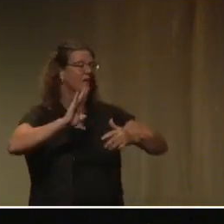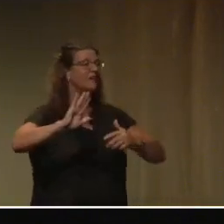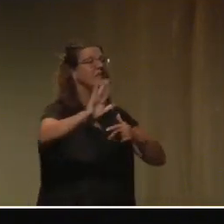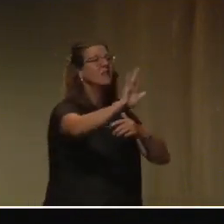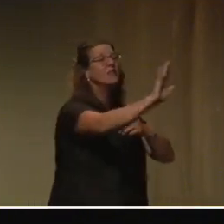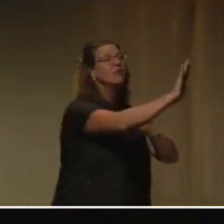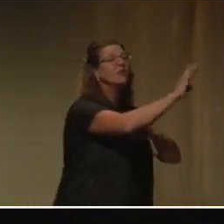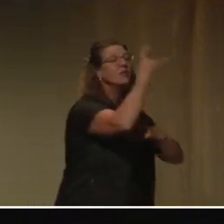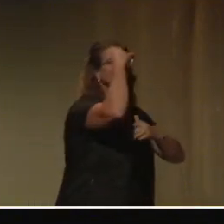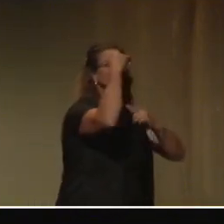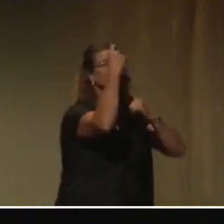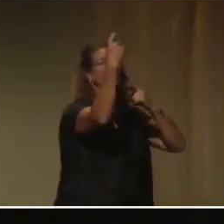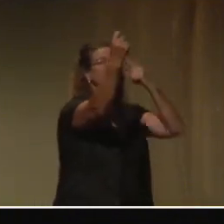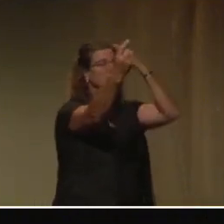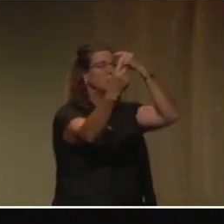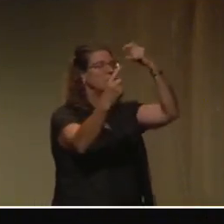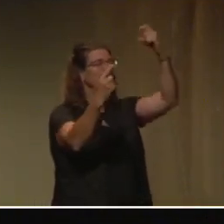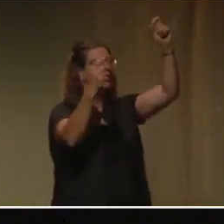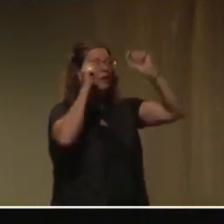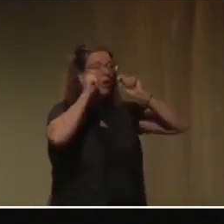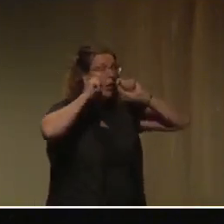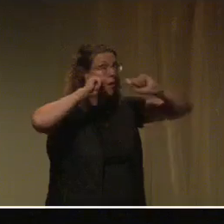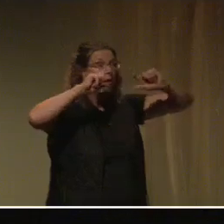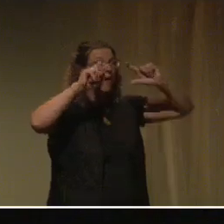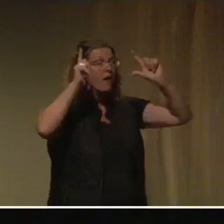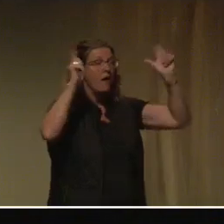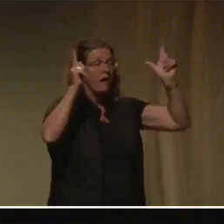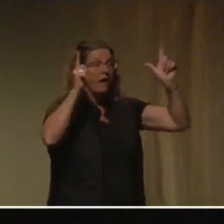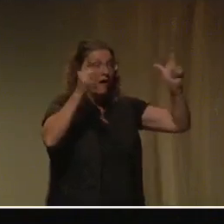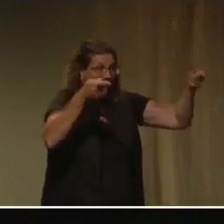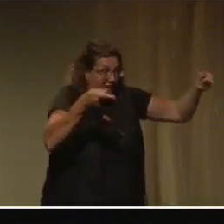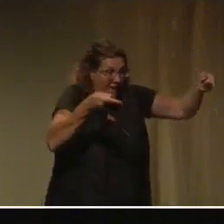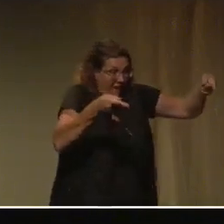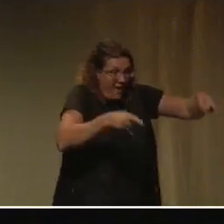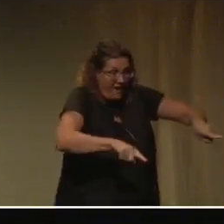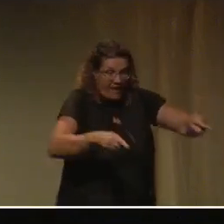it. Dreams awaken in this moment.